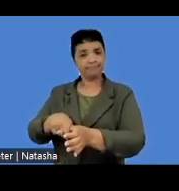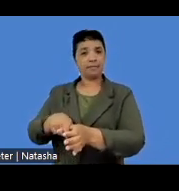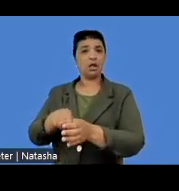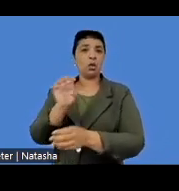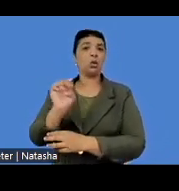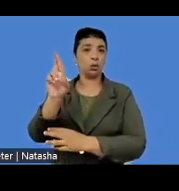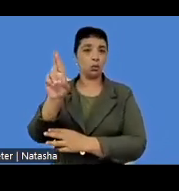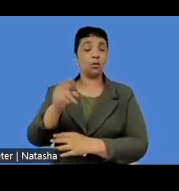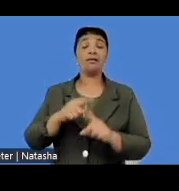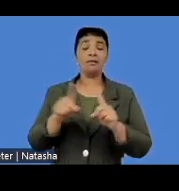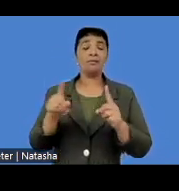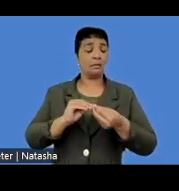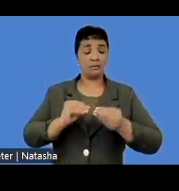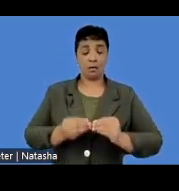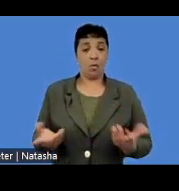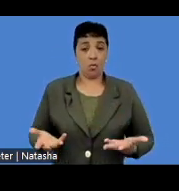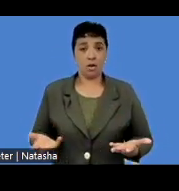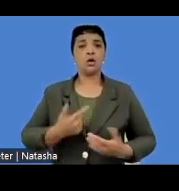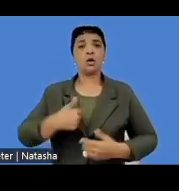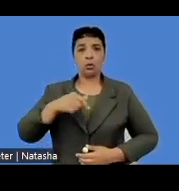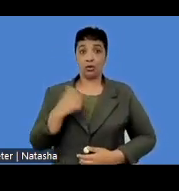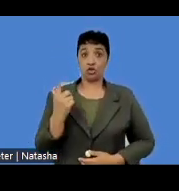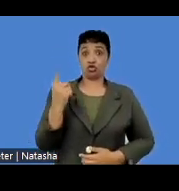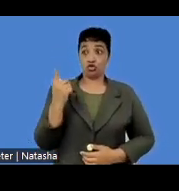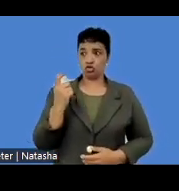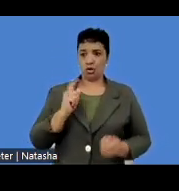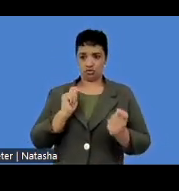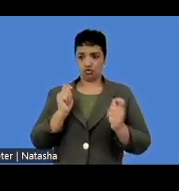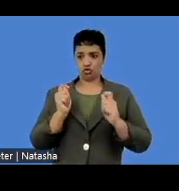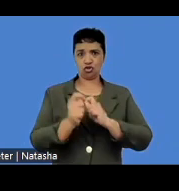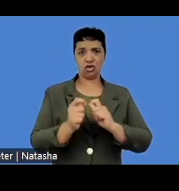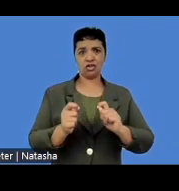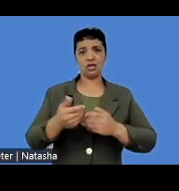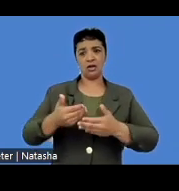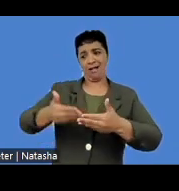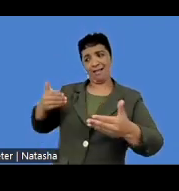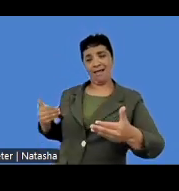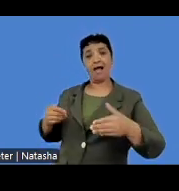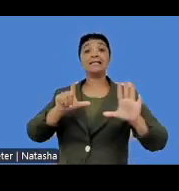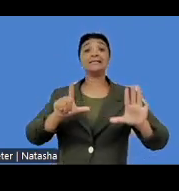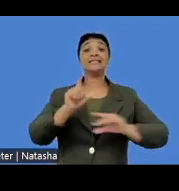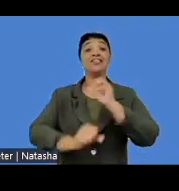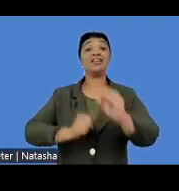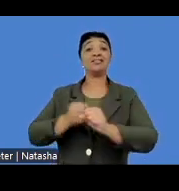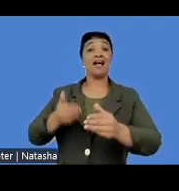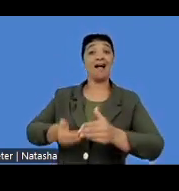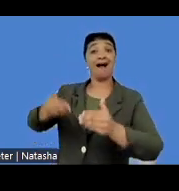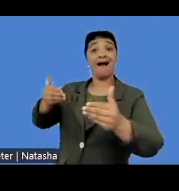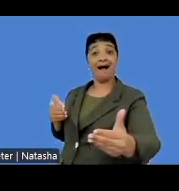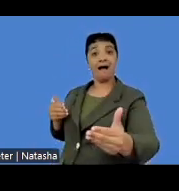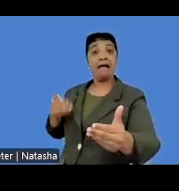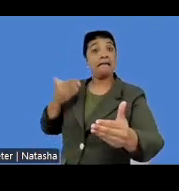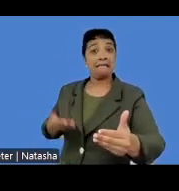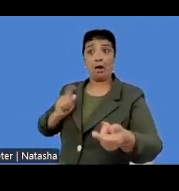that we started this reform more than 7 years ago. and now the results are not visible.